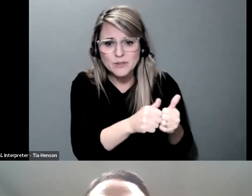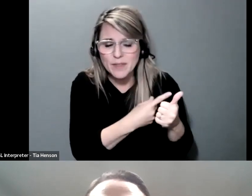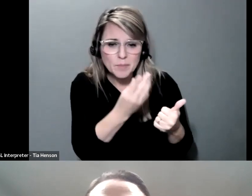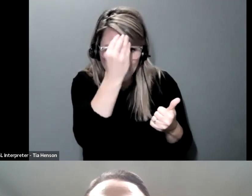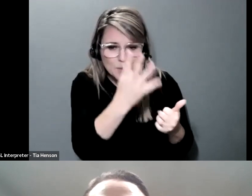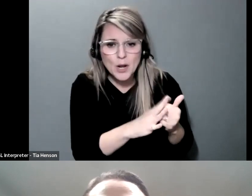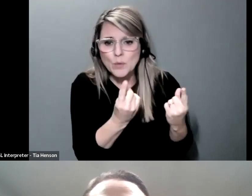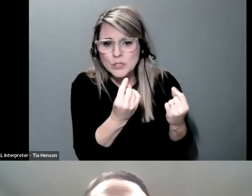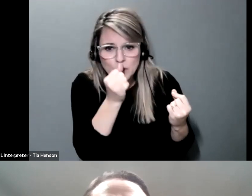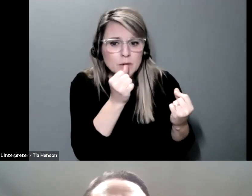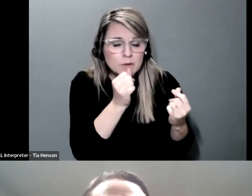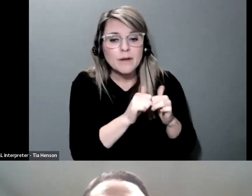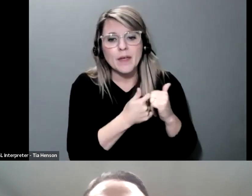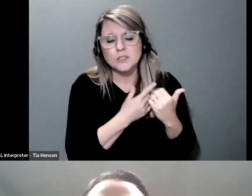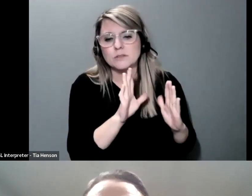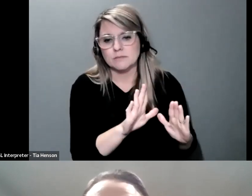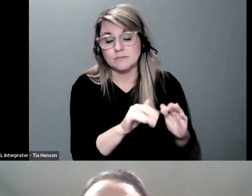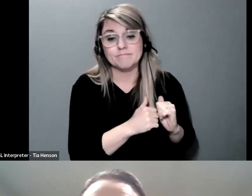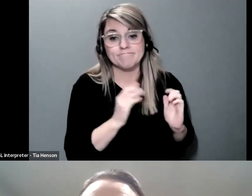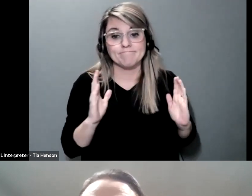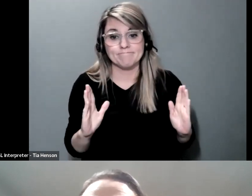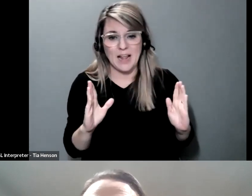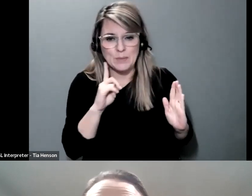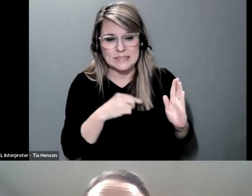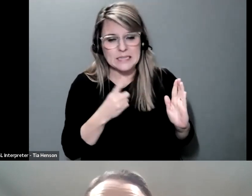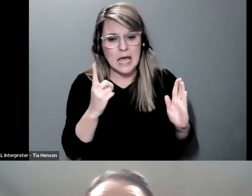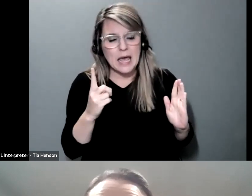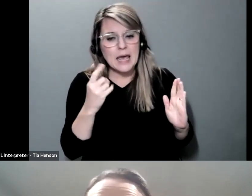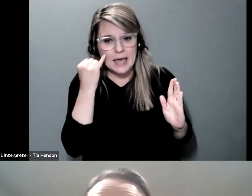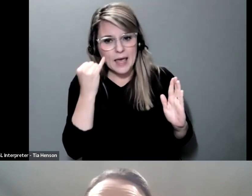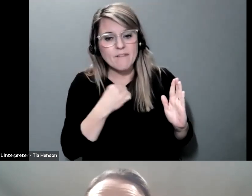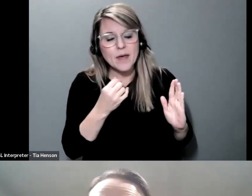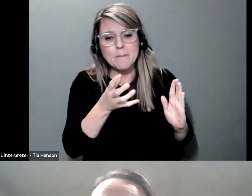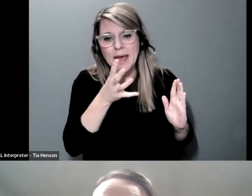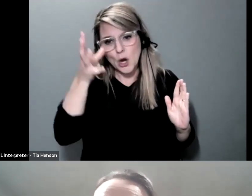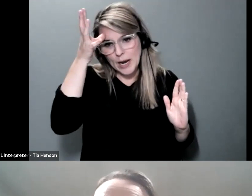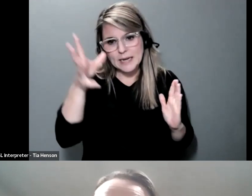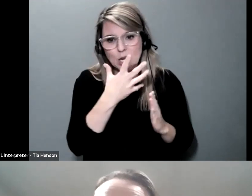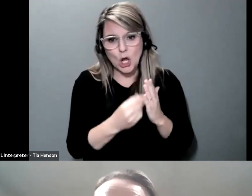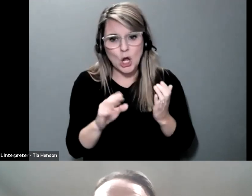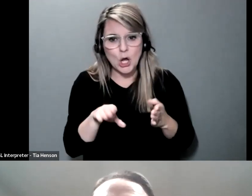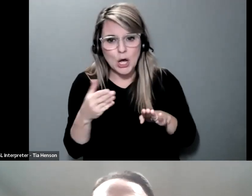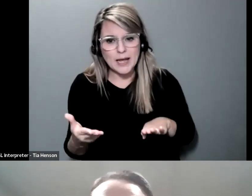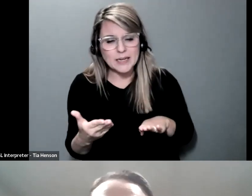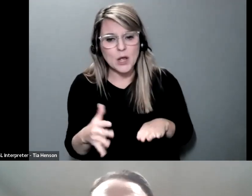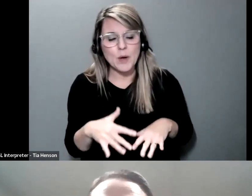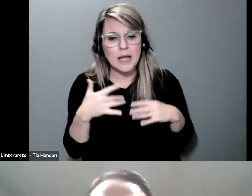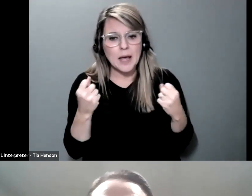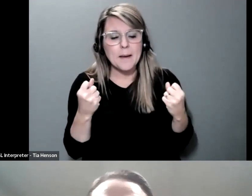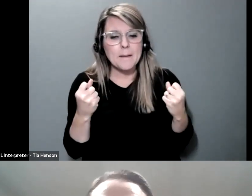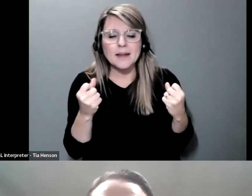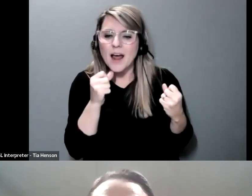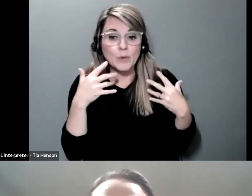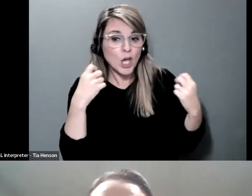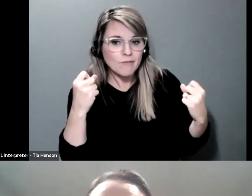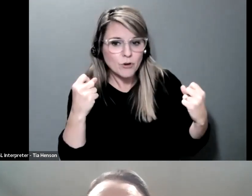really, depending on what it is, we say if they've lost a parent, it's about a year to recover. And I hate the word recover, but getting back to somewhat